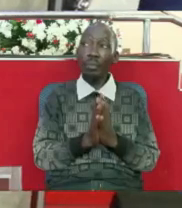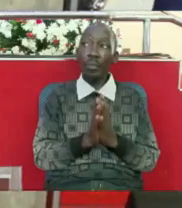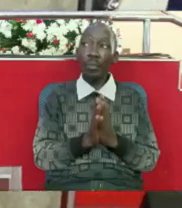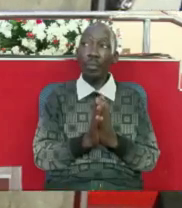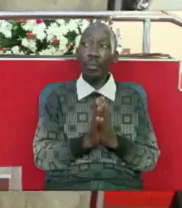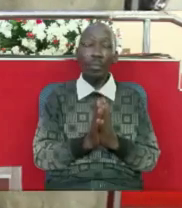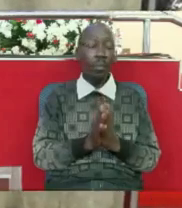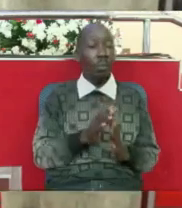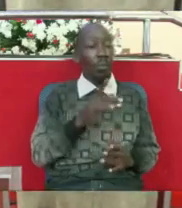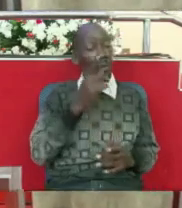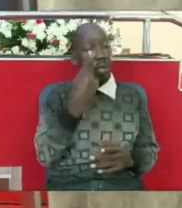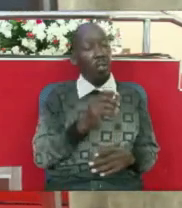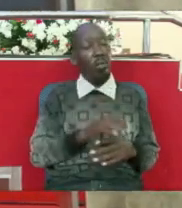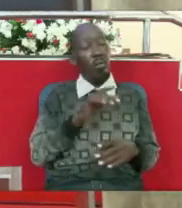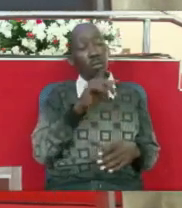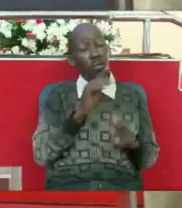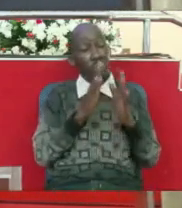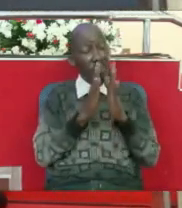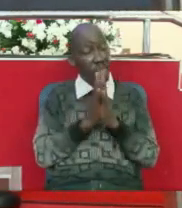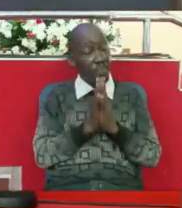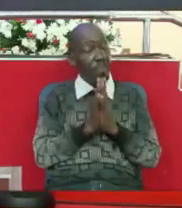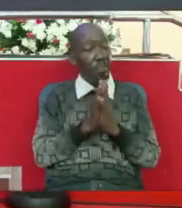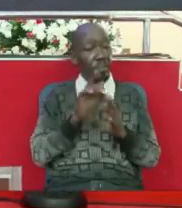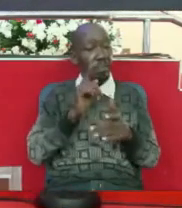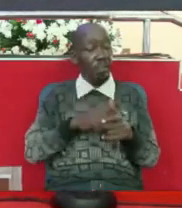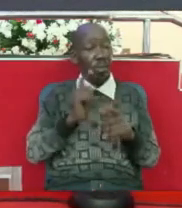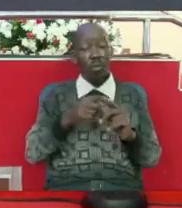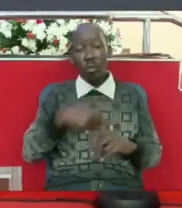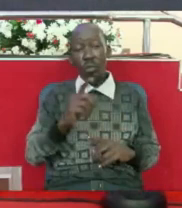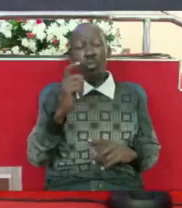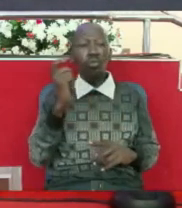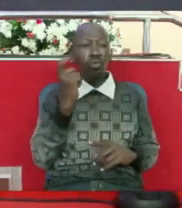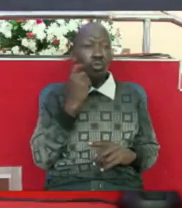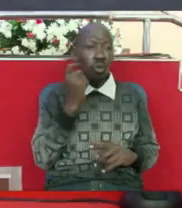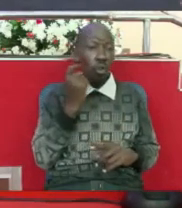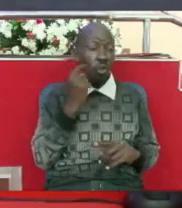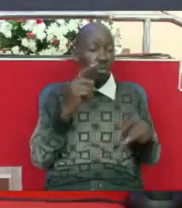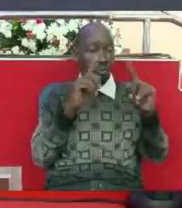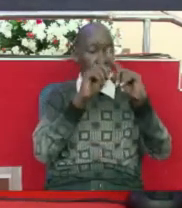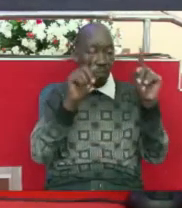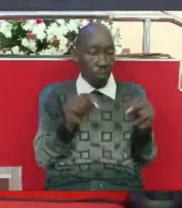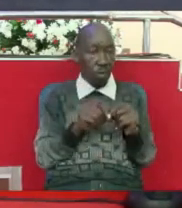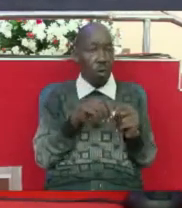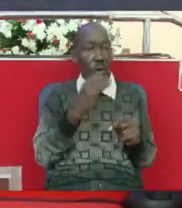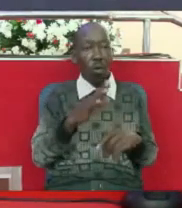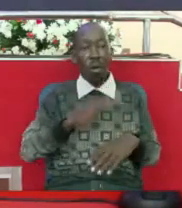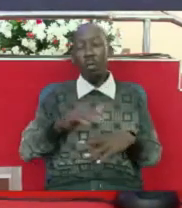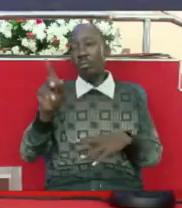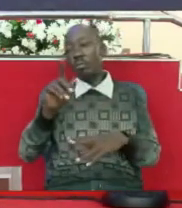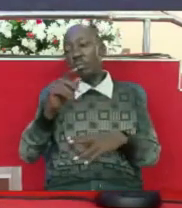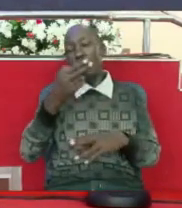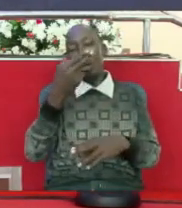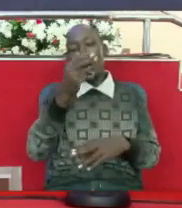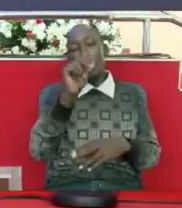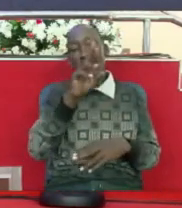the grocery store, kama uko katika duka la mauza la kuuza, or at the hardware store, ama